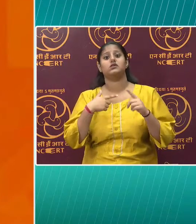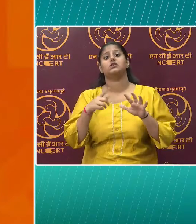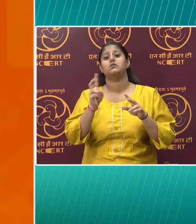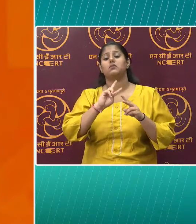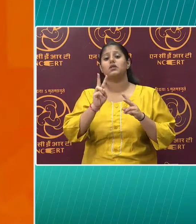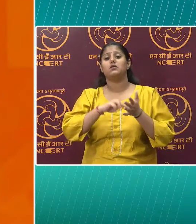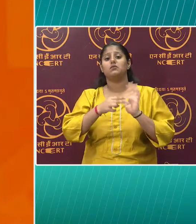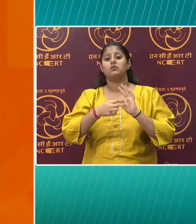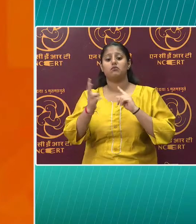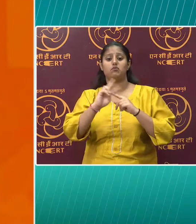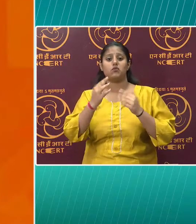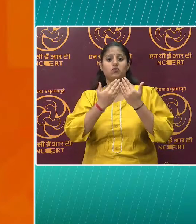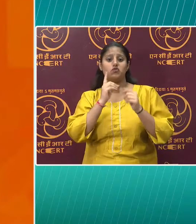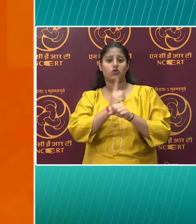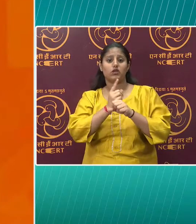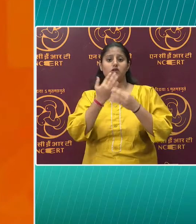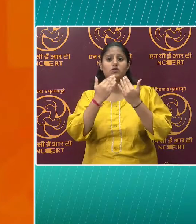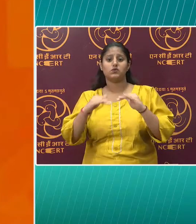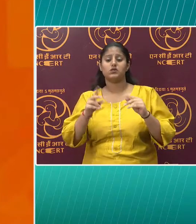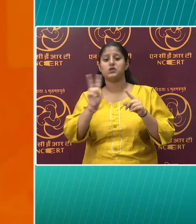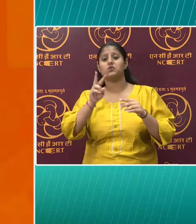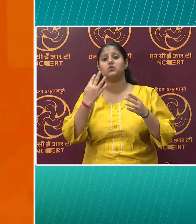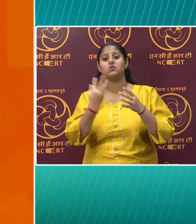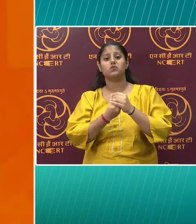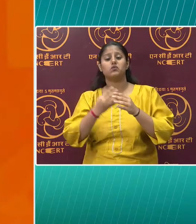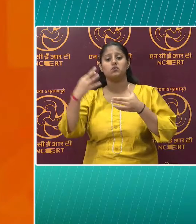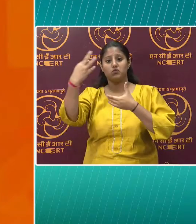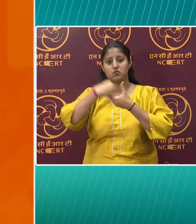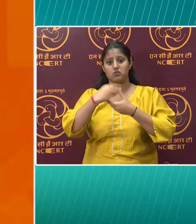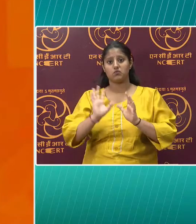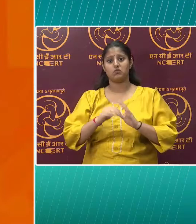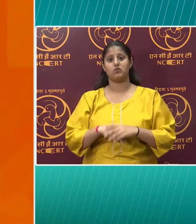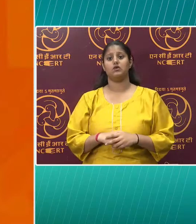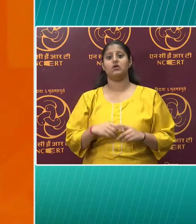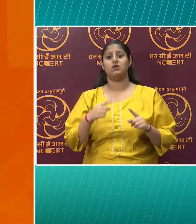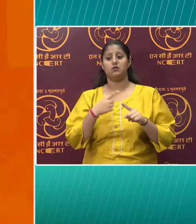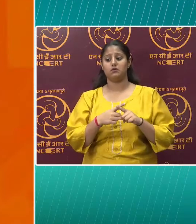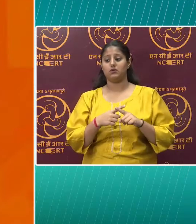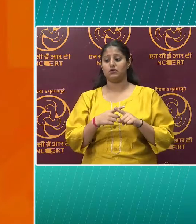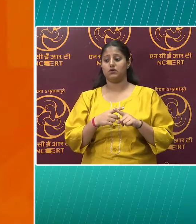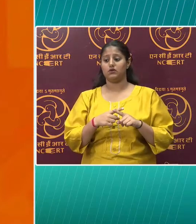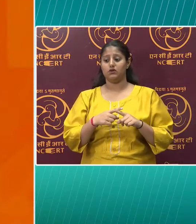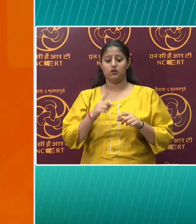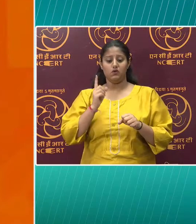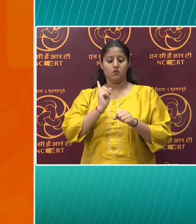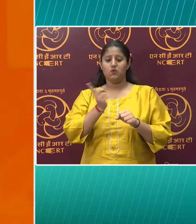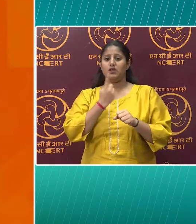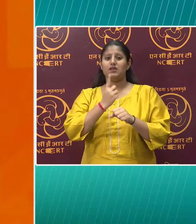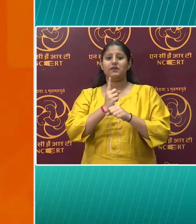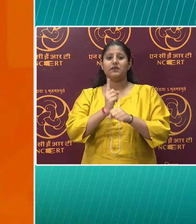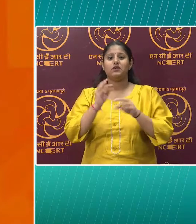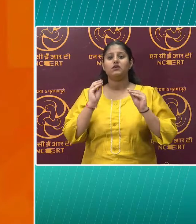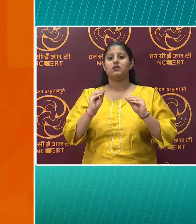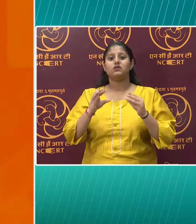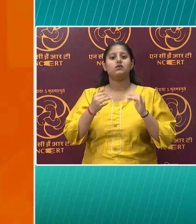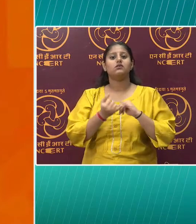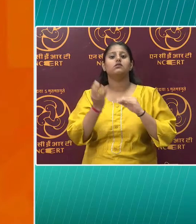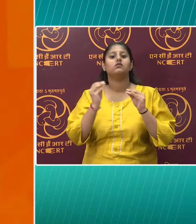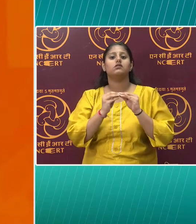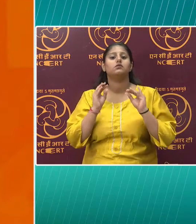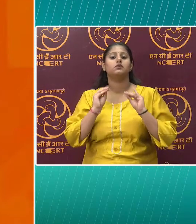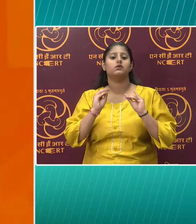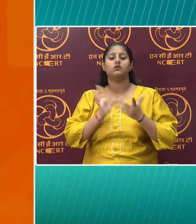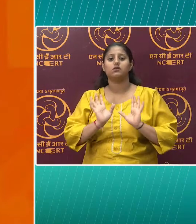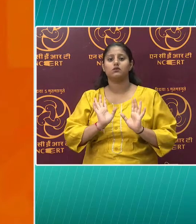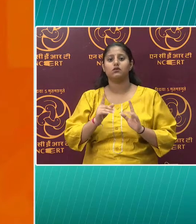should come together. The focus should be on the learning outcomes Right. rather than just teaching as a subject. The